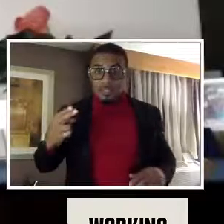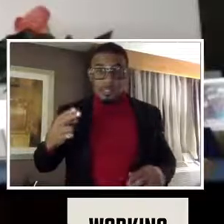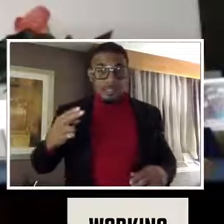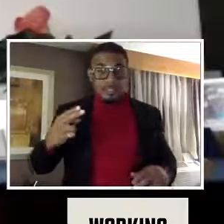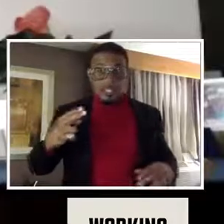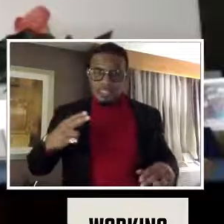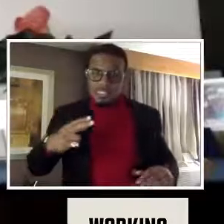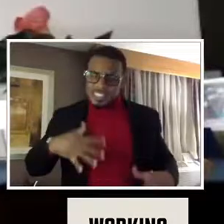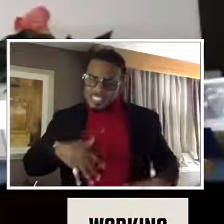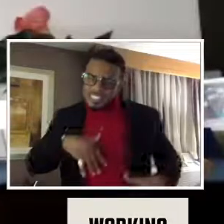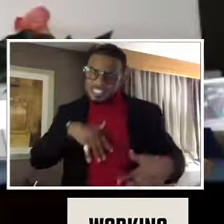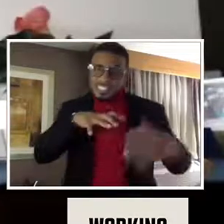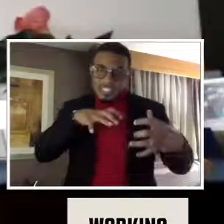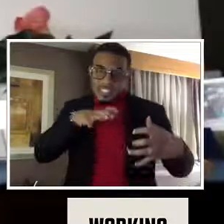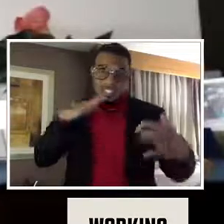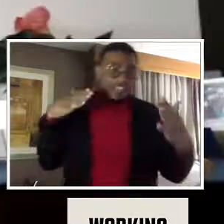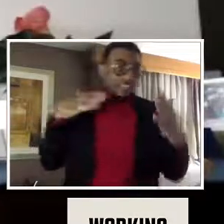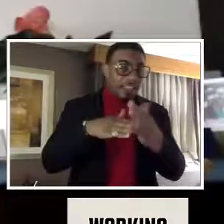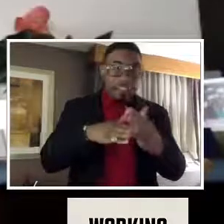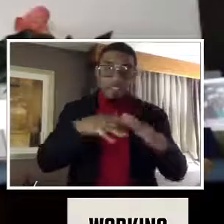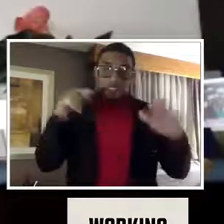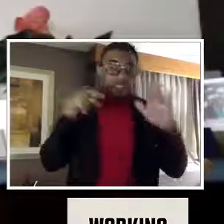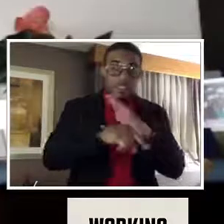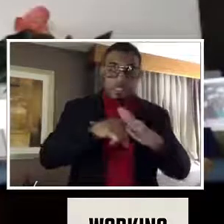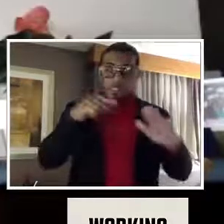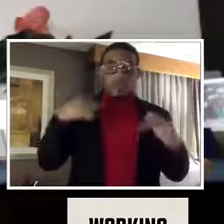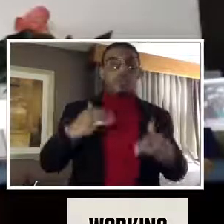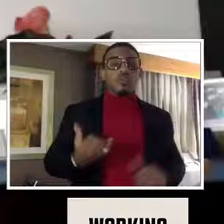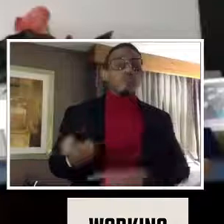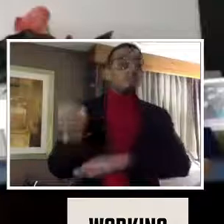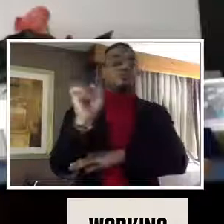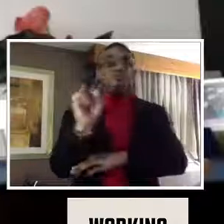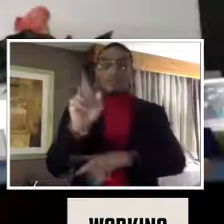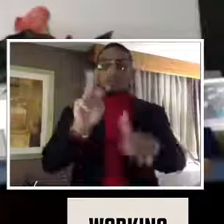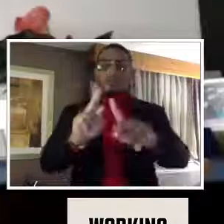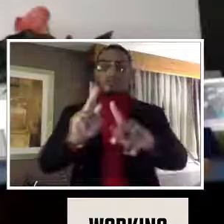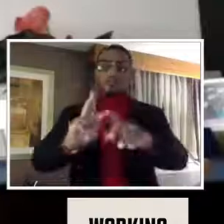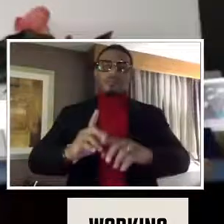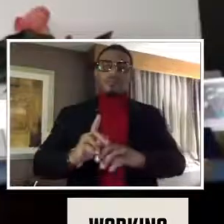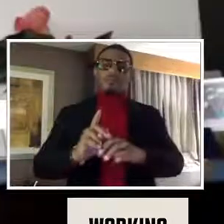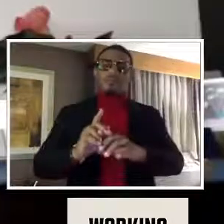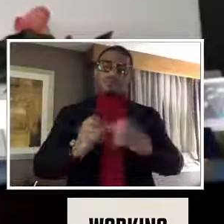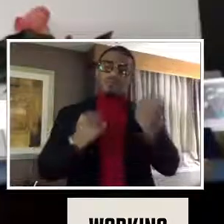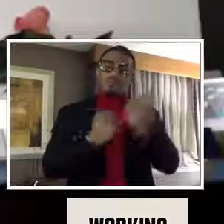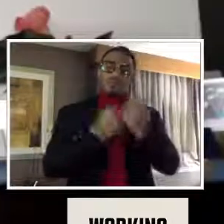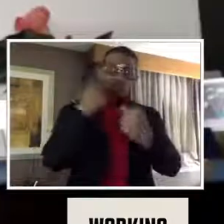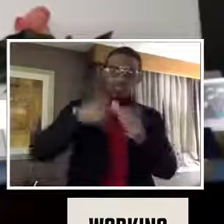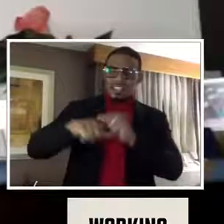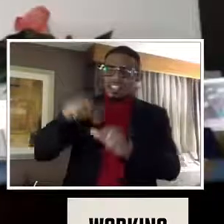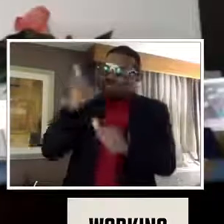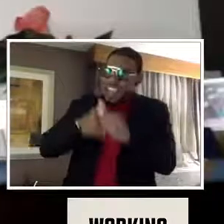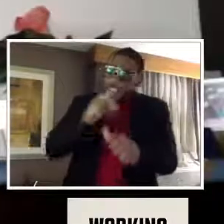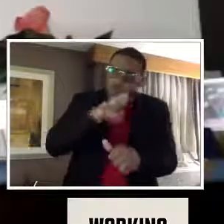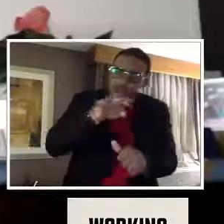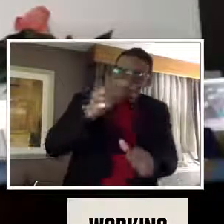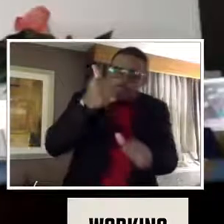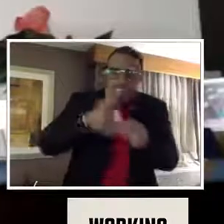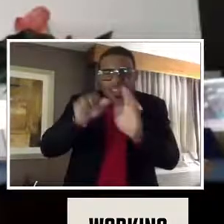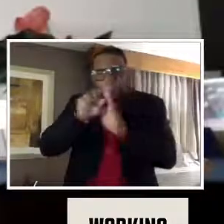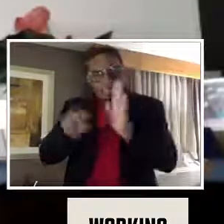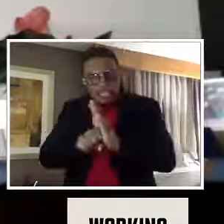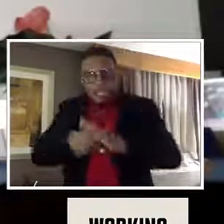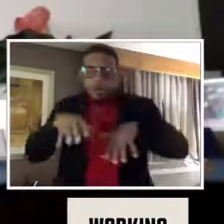and anger against those injustice and murders, we rose up. People sticking up for each other, every race in every